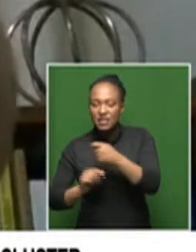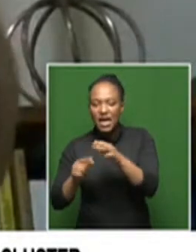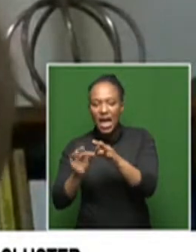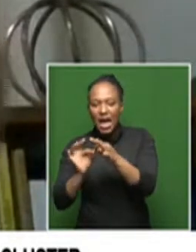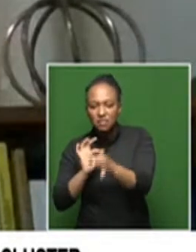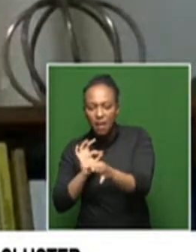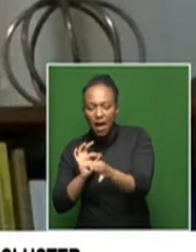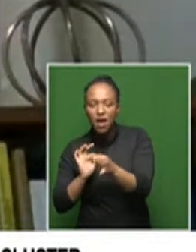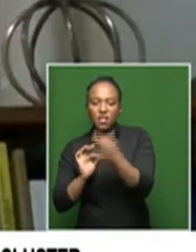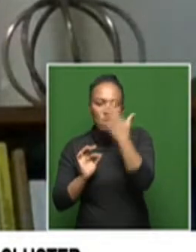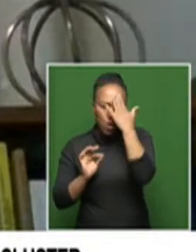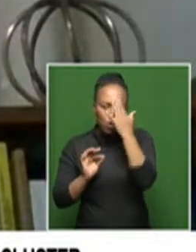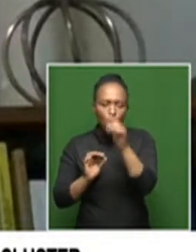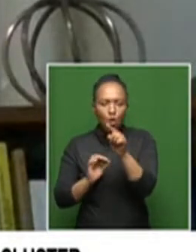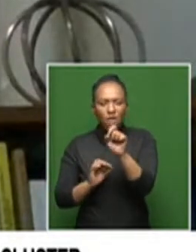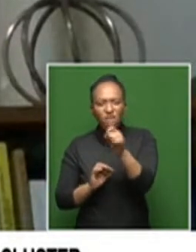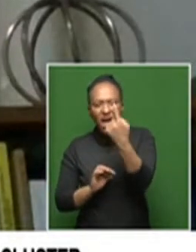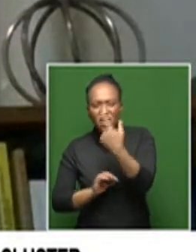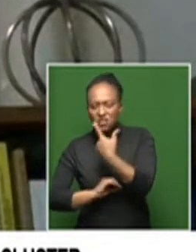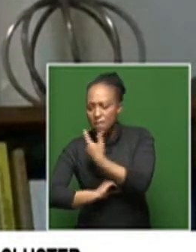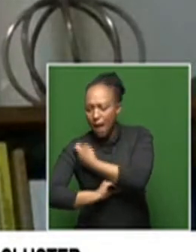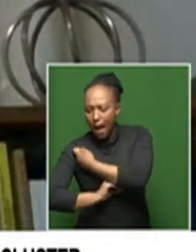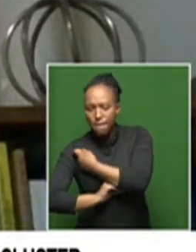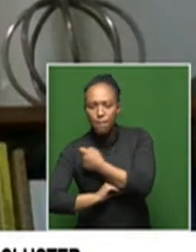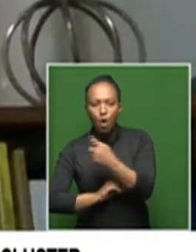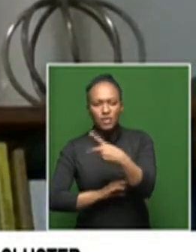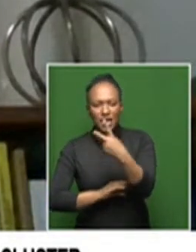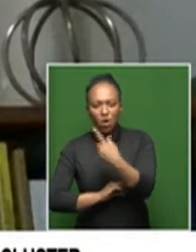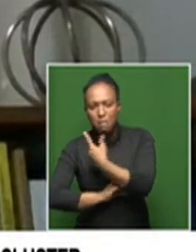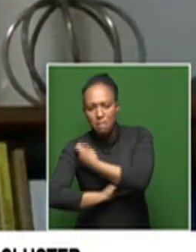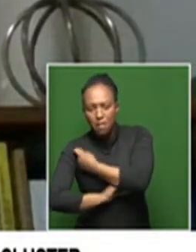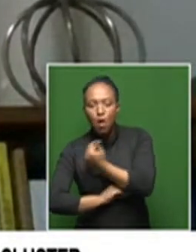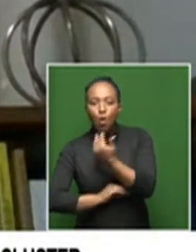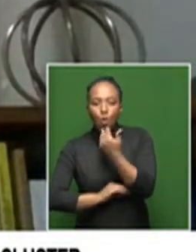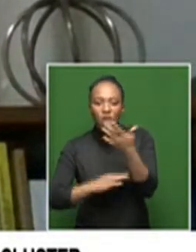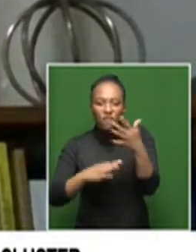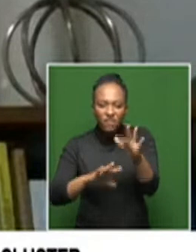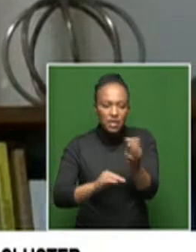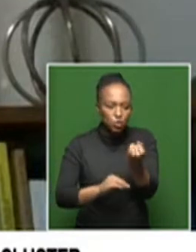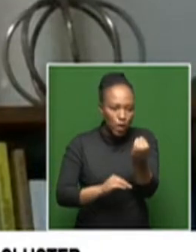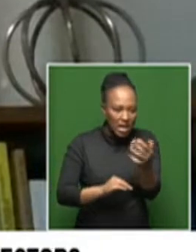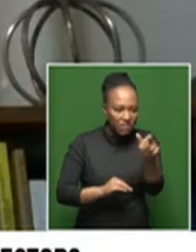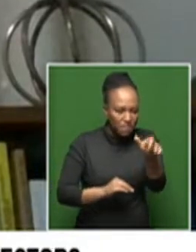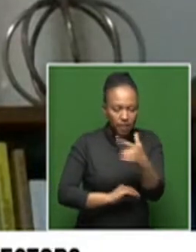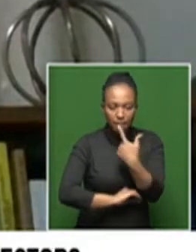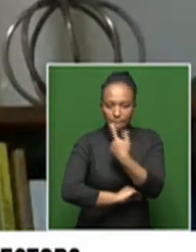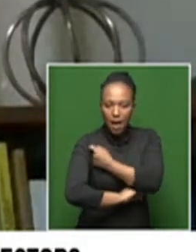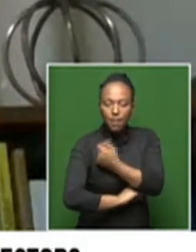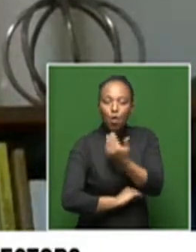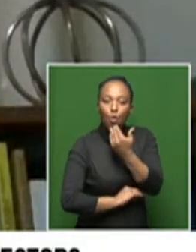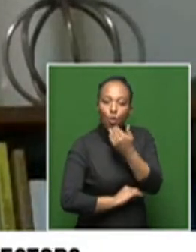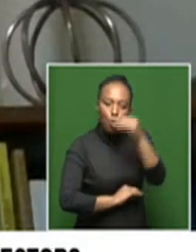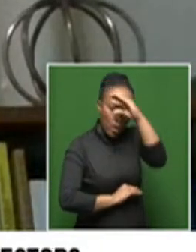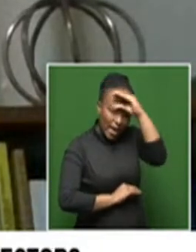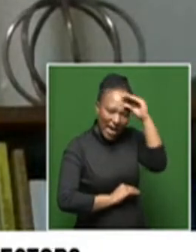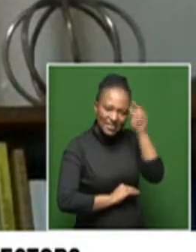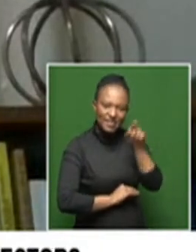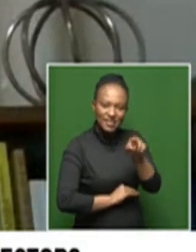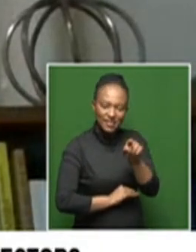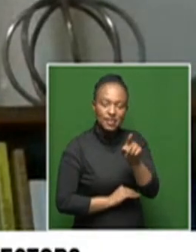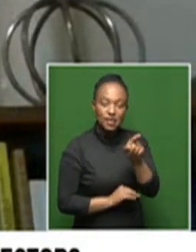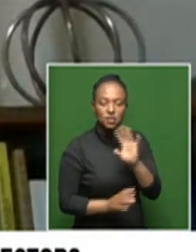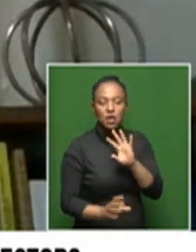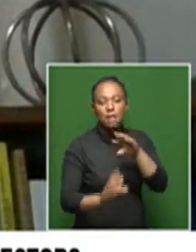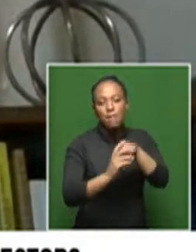dose, is it the second dose, who actually administered the vaccine, and that's part of form part of